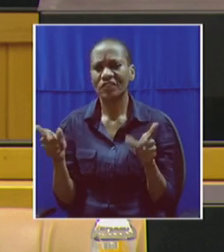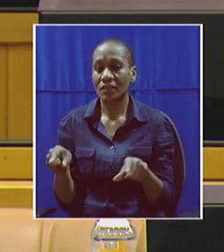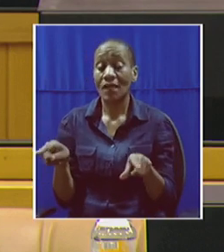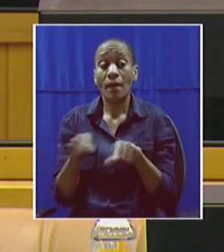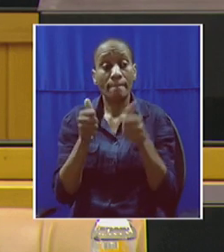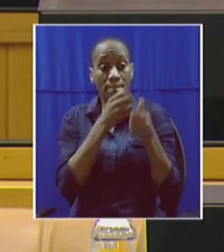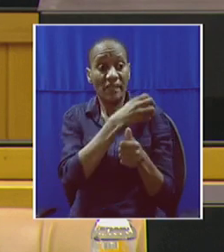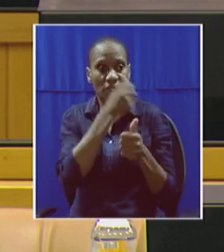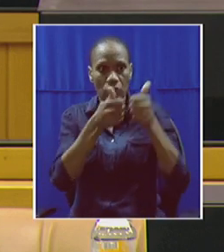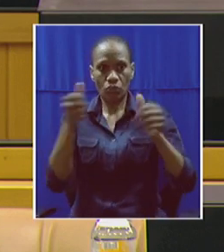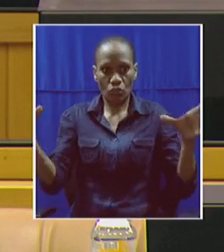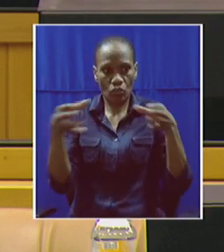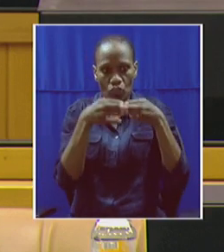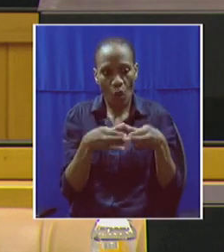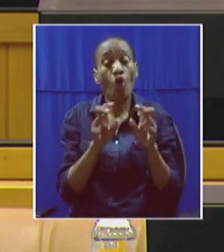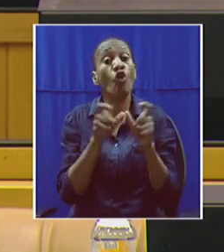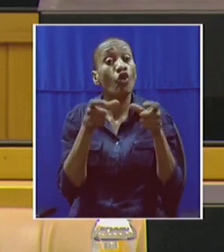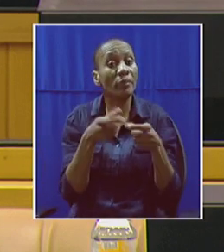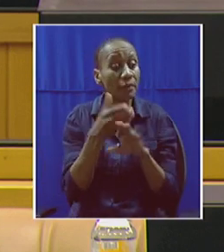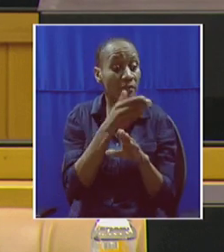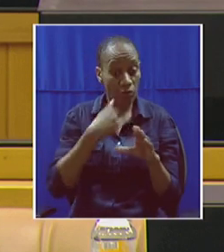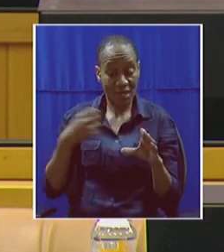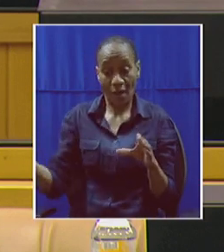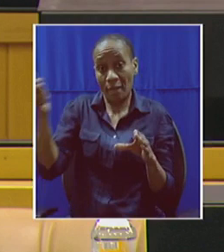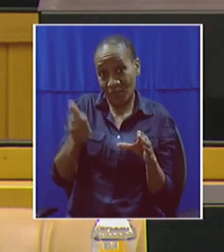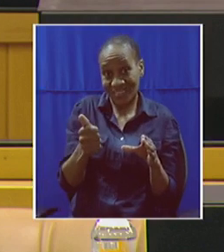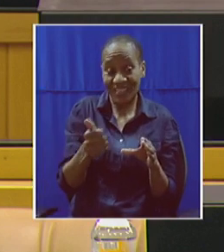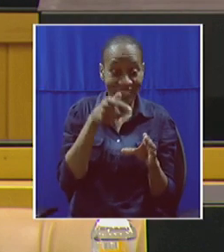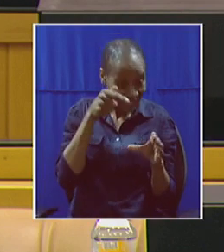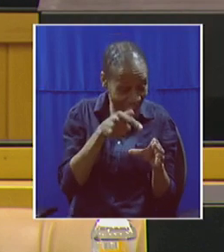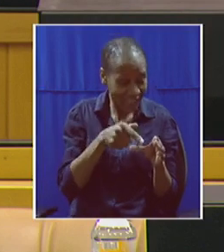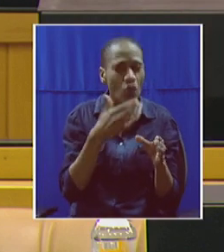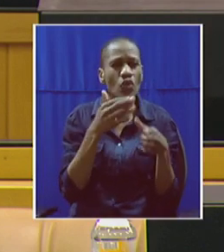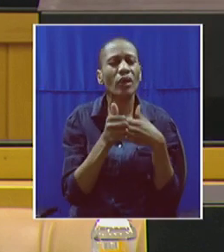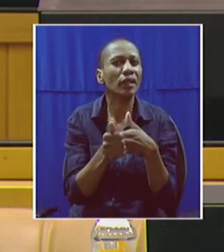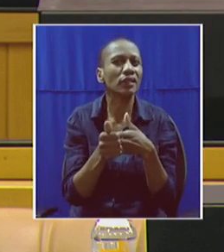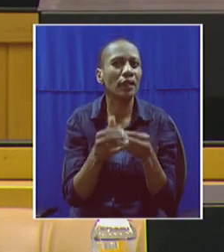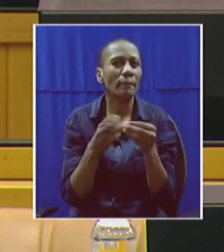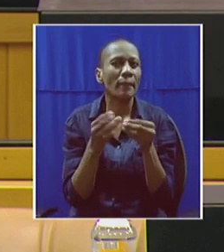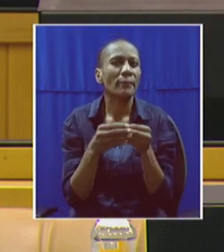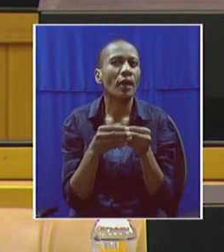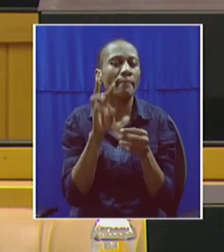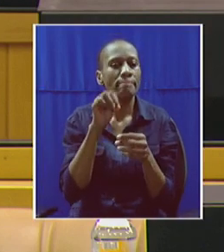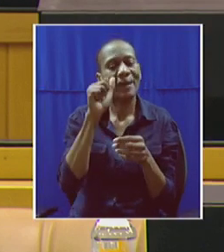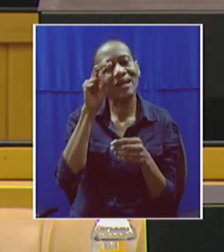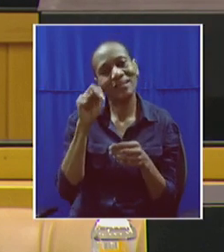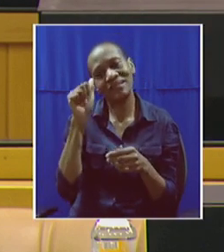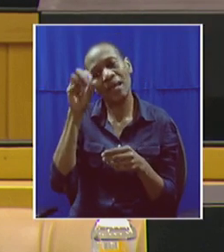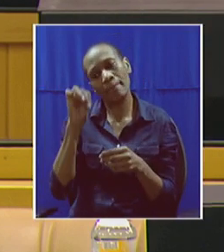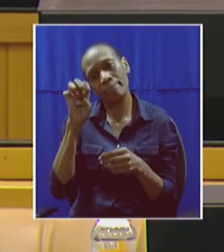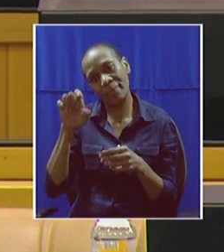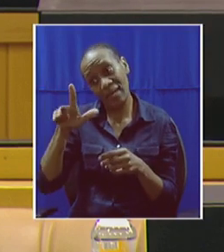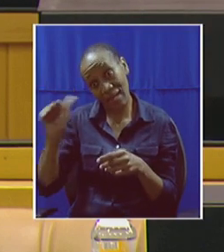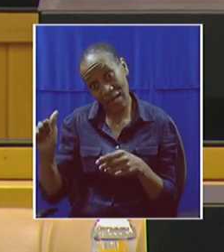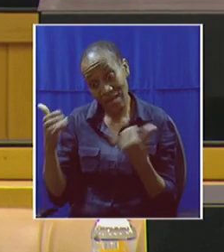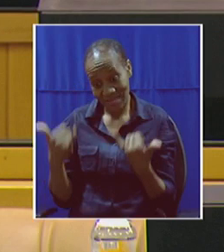committee before my time that was led by honorable buy manamea the the